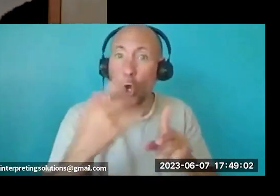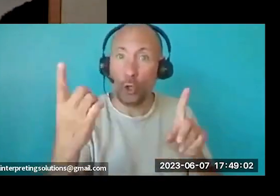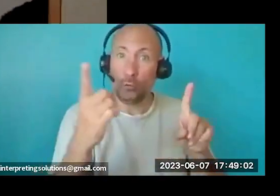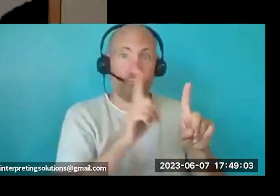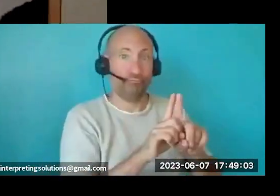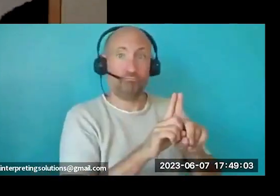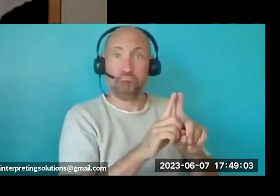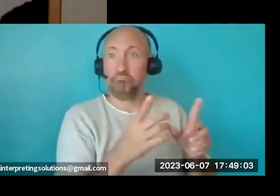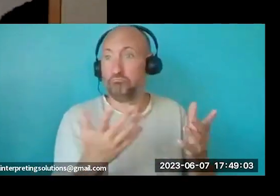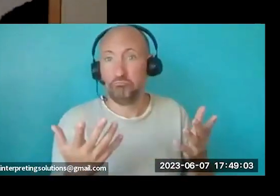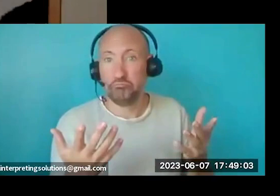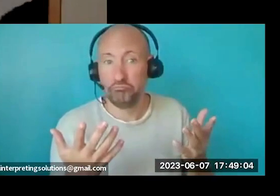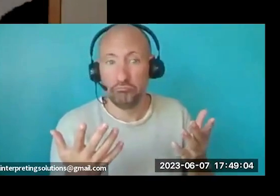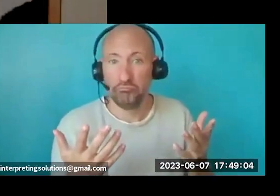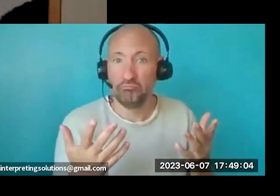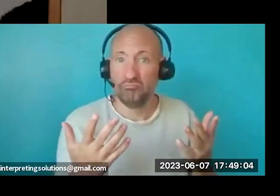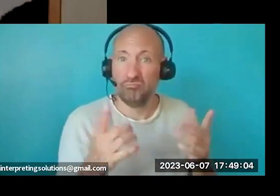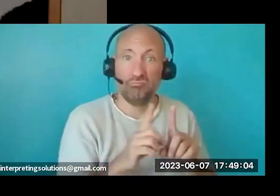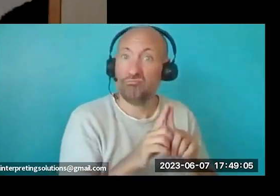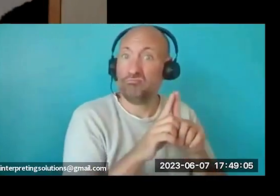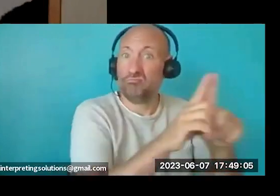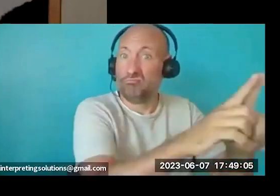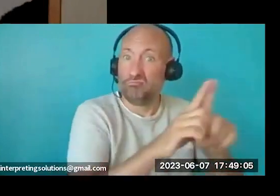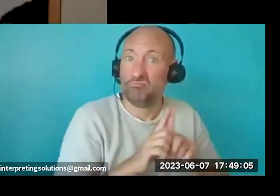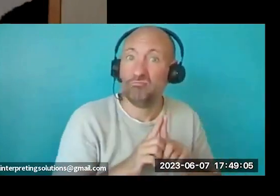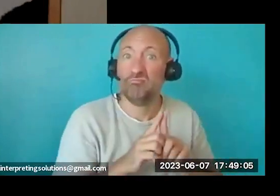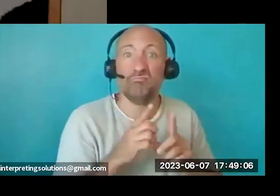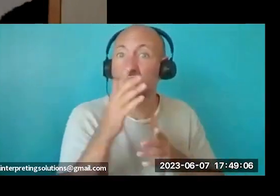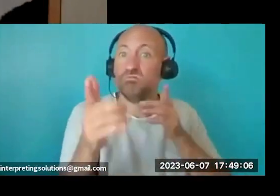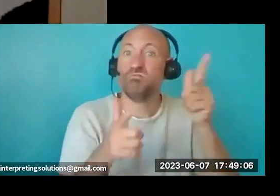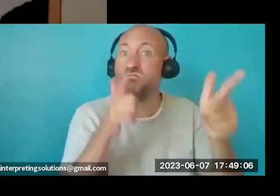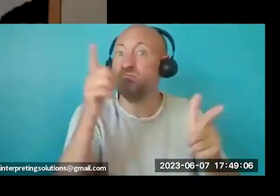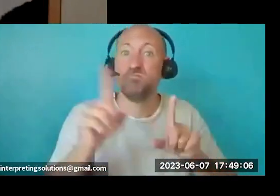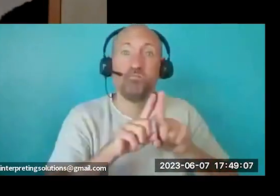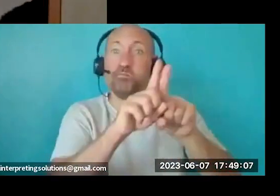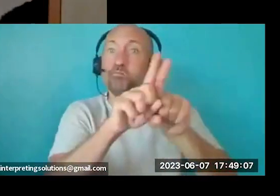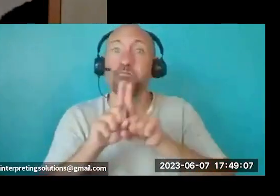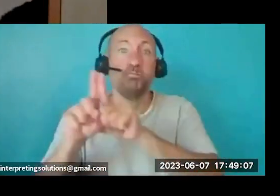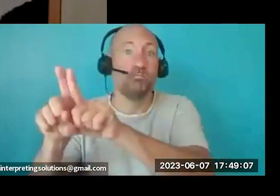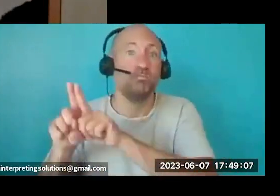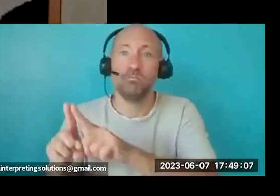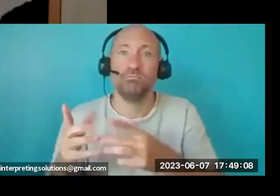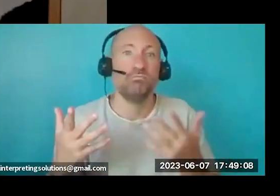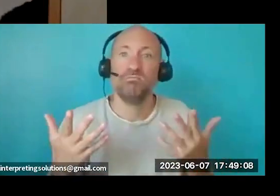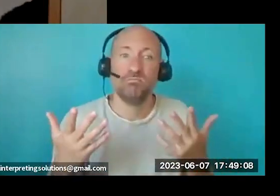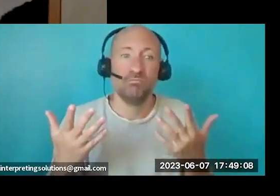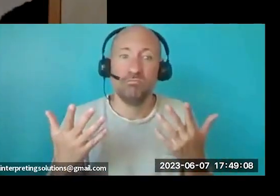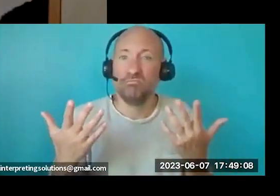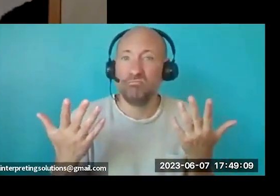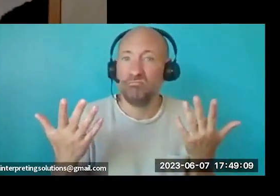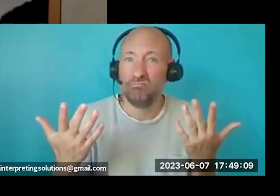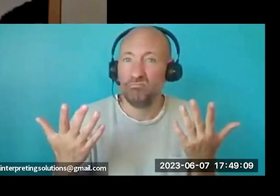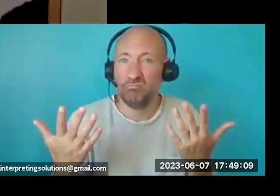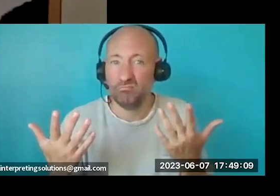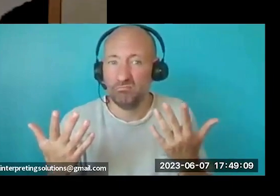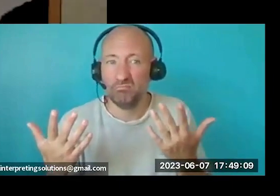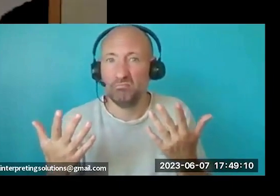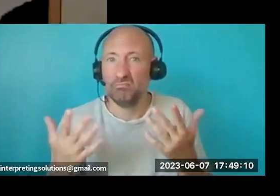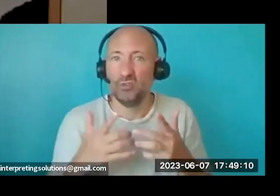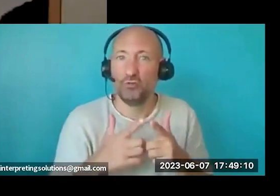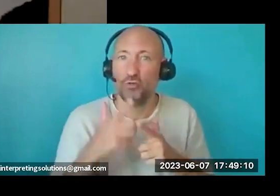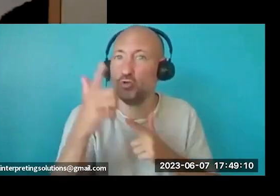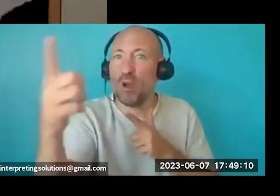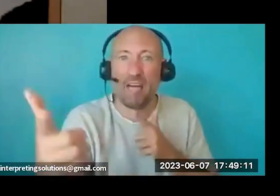they can have people to go with them to work, to support with accessing work, basically, you know,